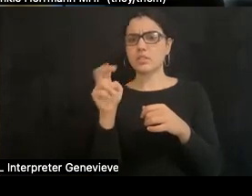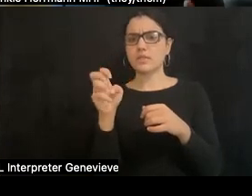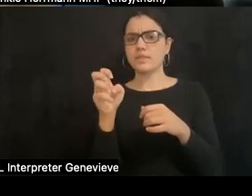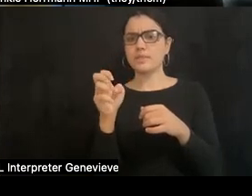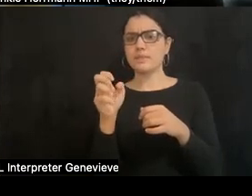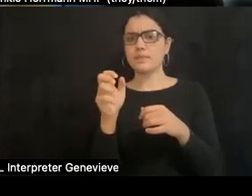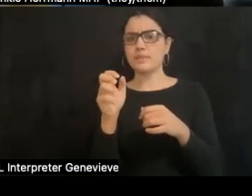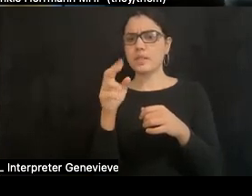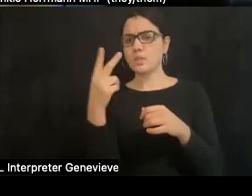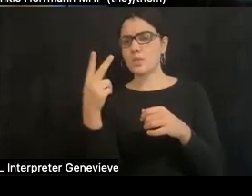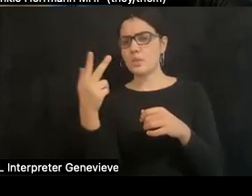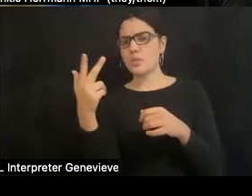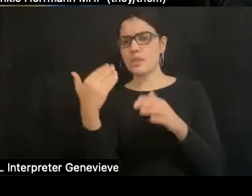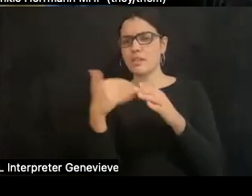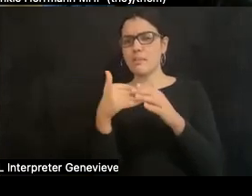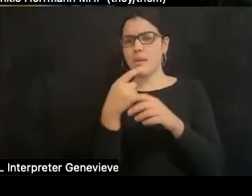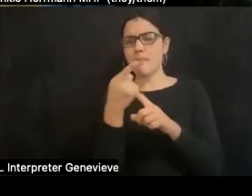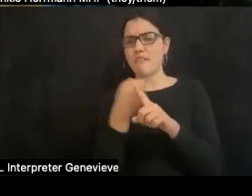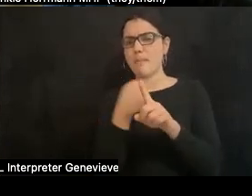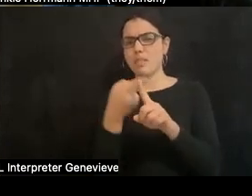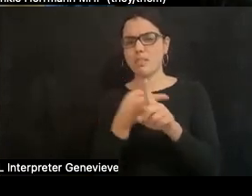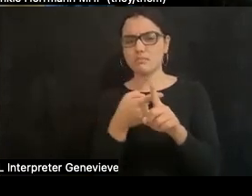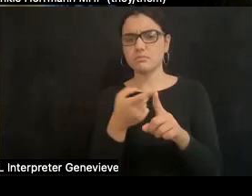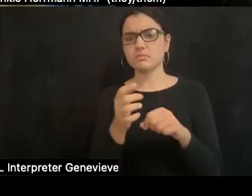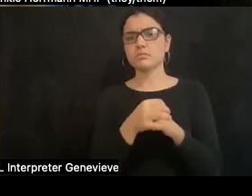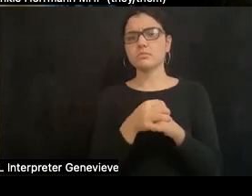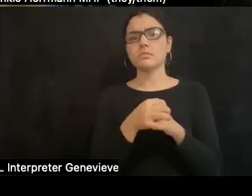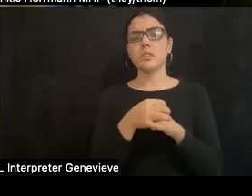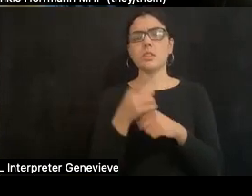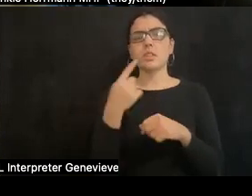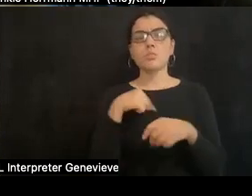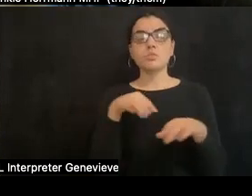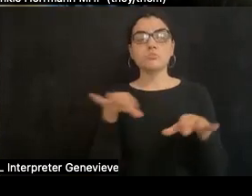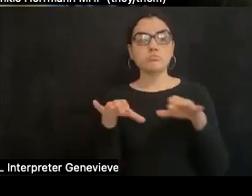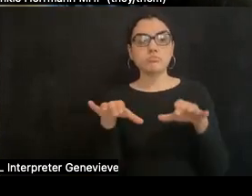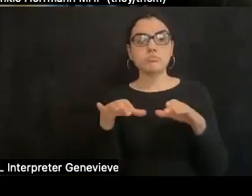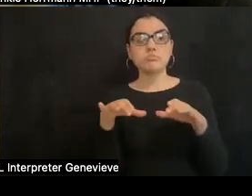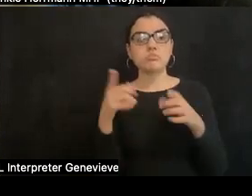not true, probably 2 or 3 emails a month. So what have we done? We just recently